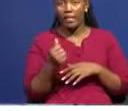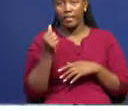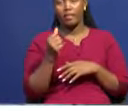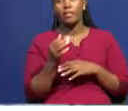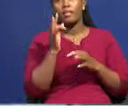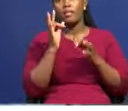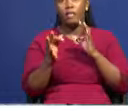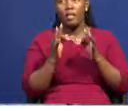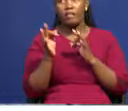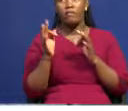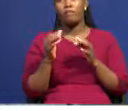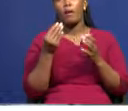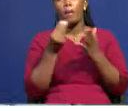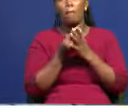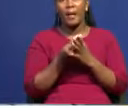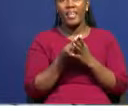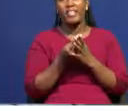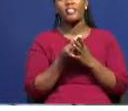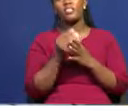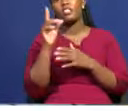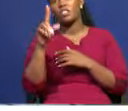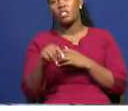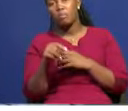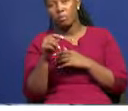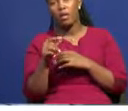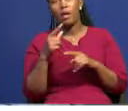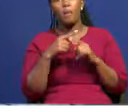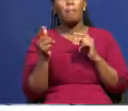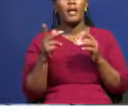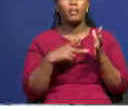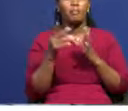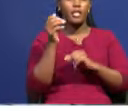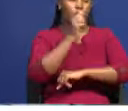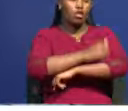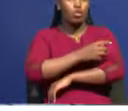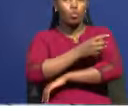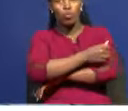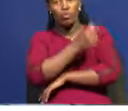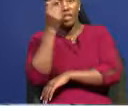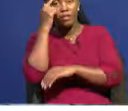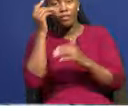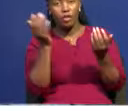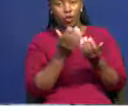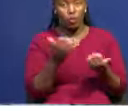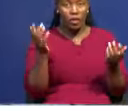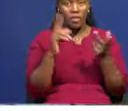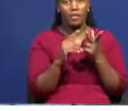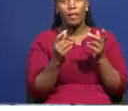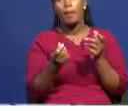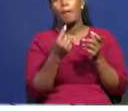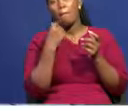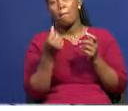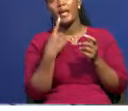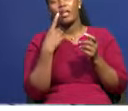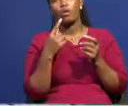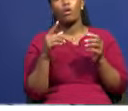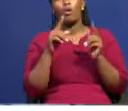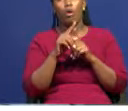my disposable income is low, but I still have to pay school fees for the children, I still have to afford medical, and I still have to